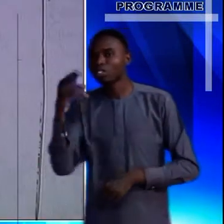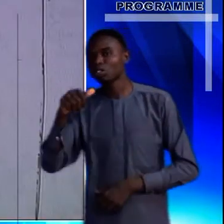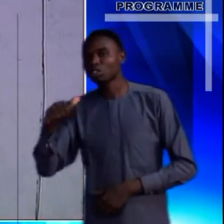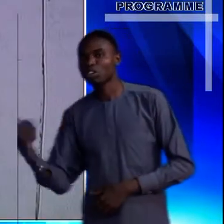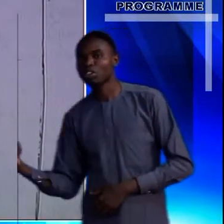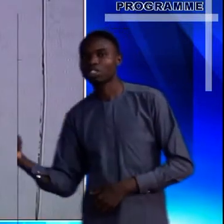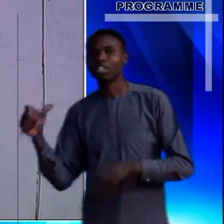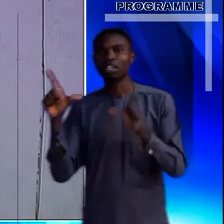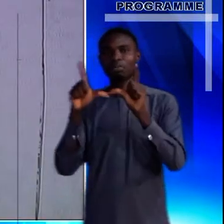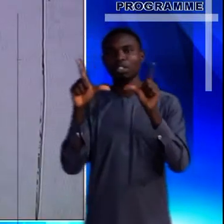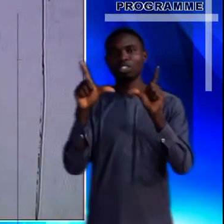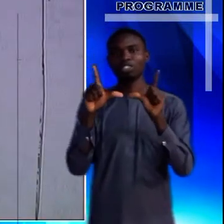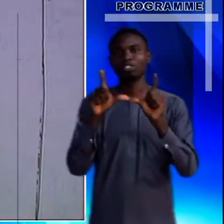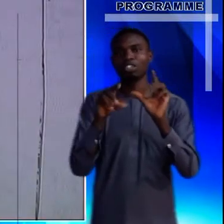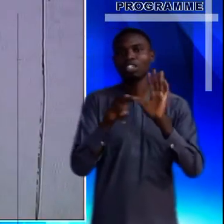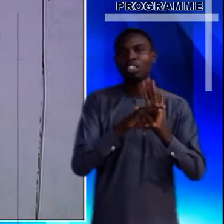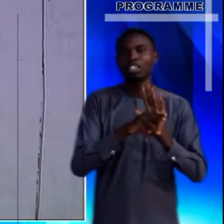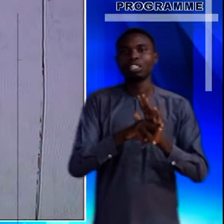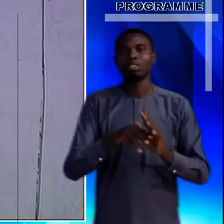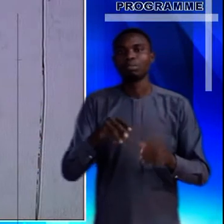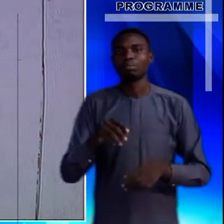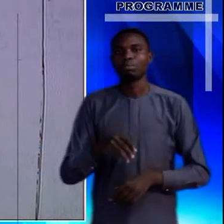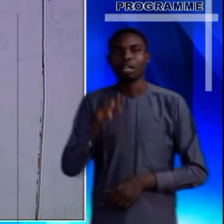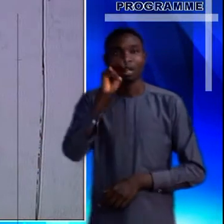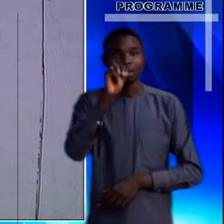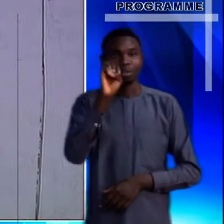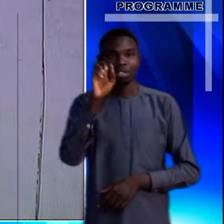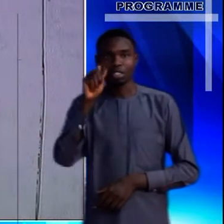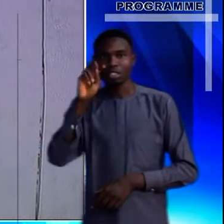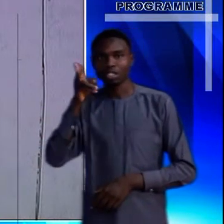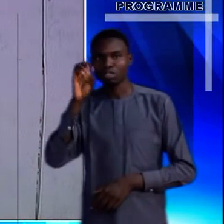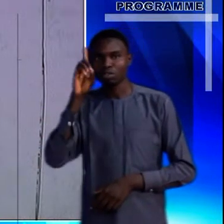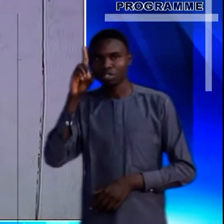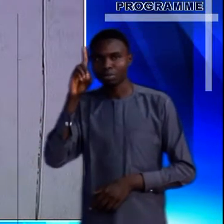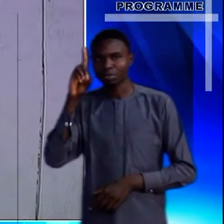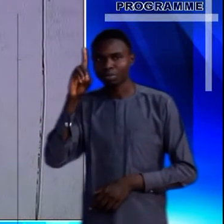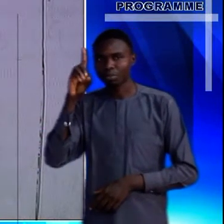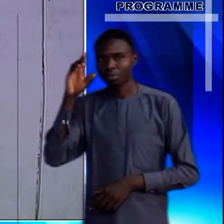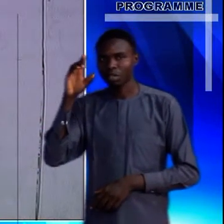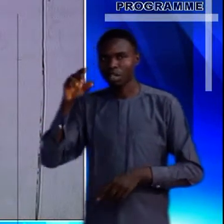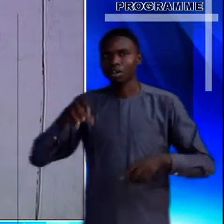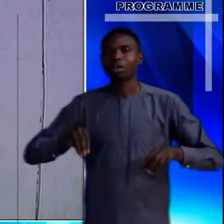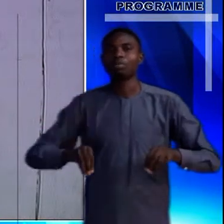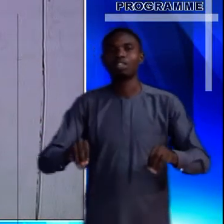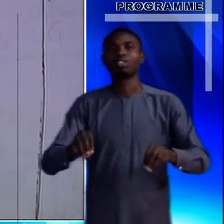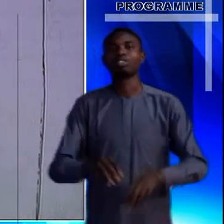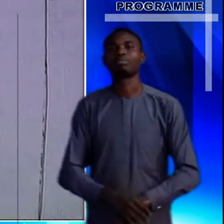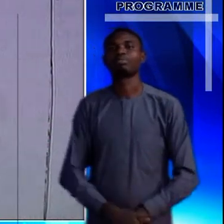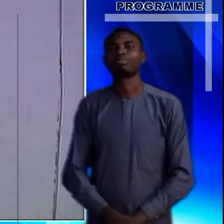very small length or very wide one. For instance, this meter rule